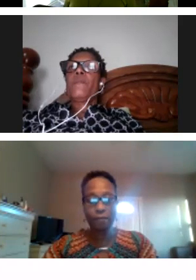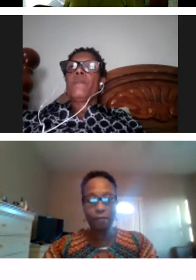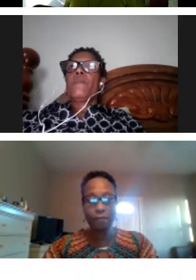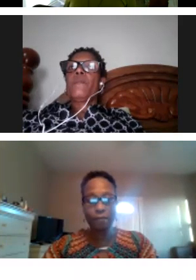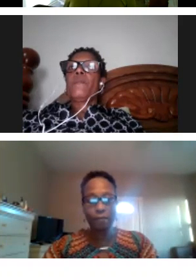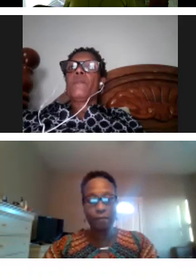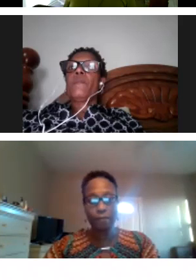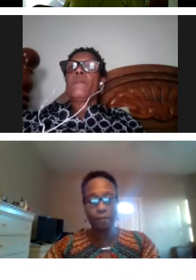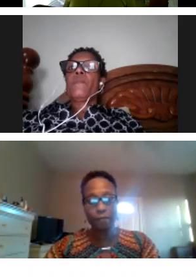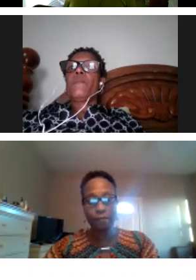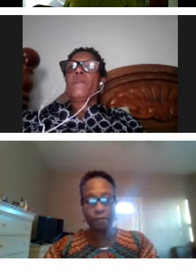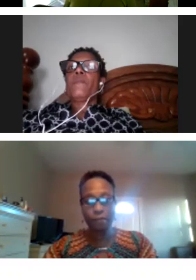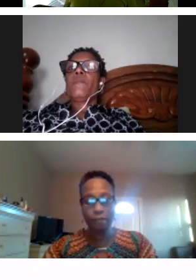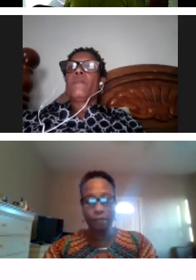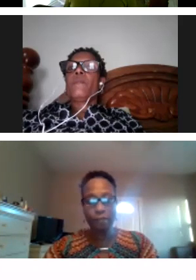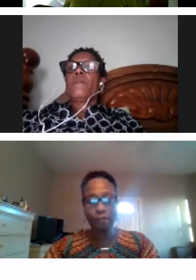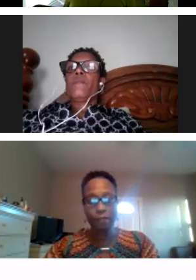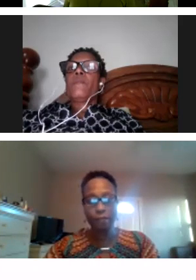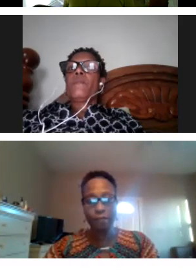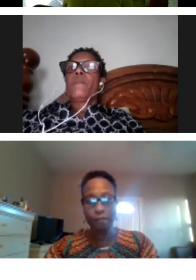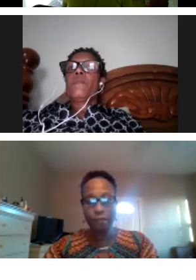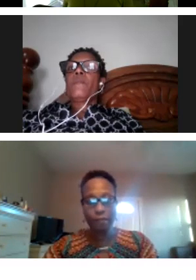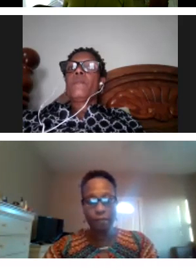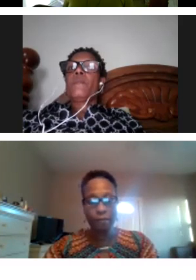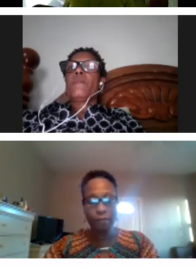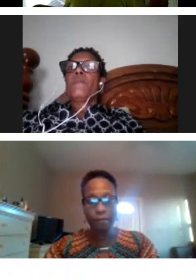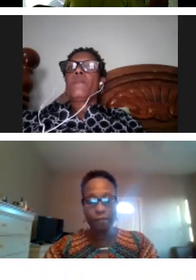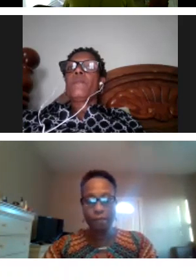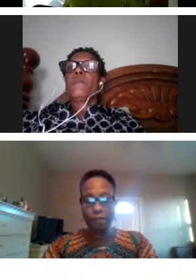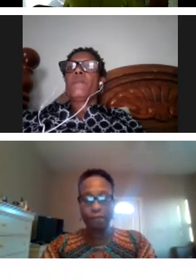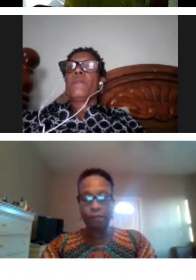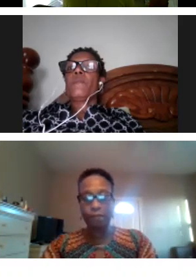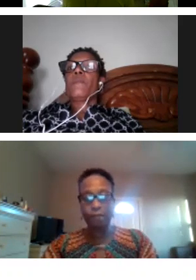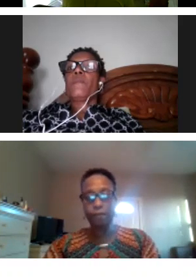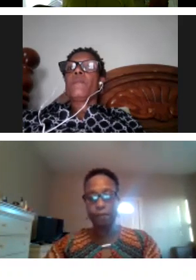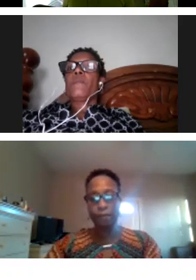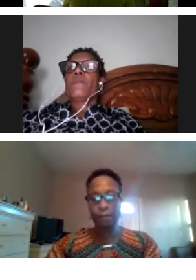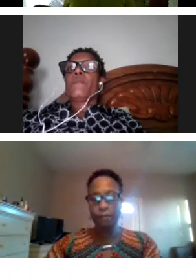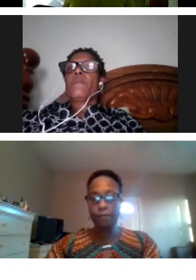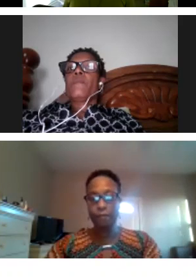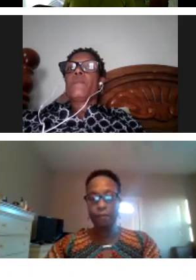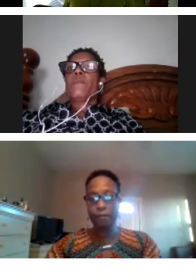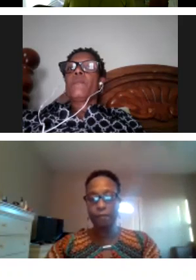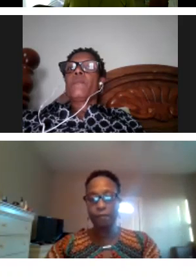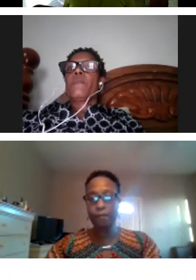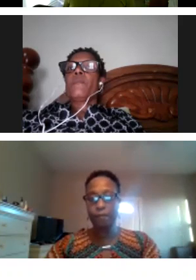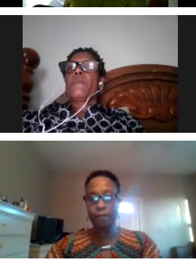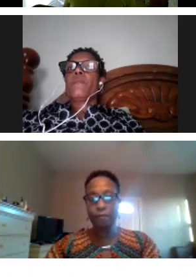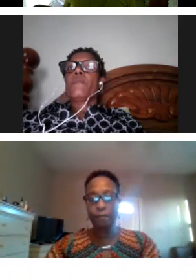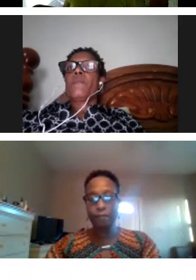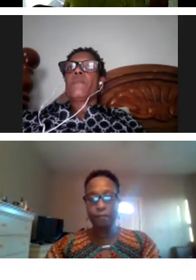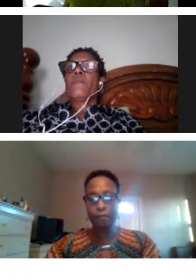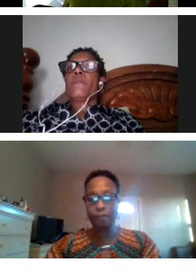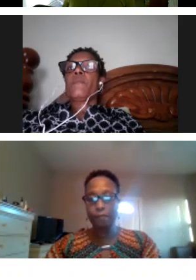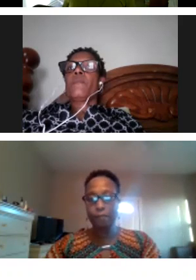that, at the bottom of the slide, you'll see that we have our PWN Universal Healthcare fact sheet. And we'll go ahead and put that in the